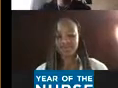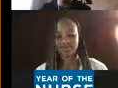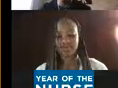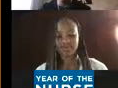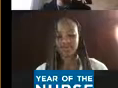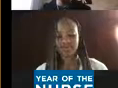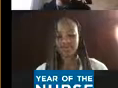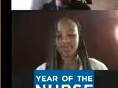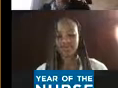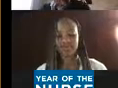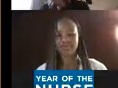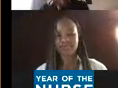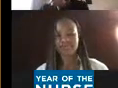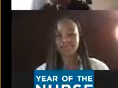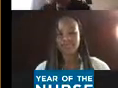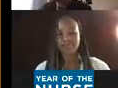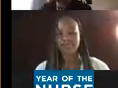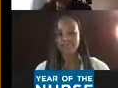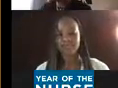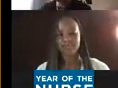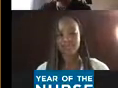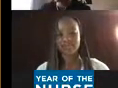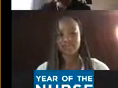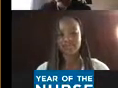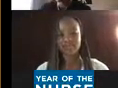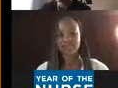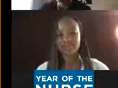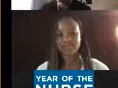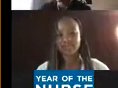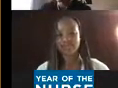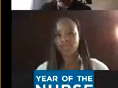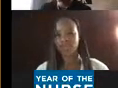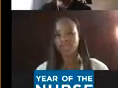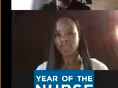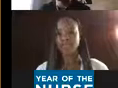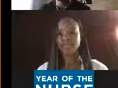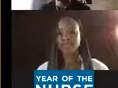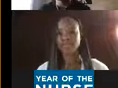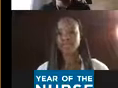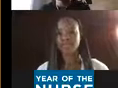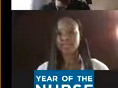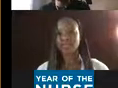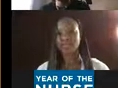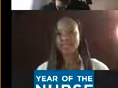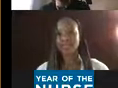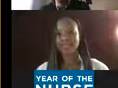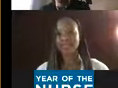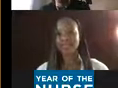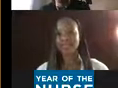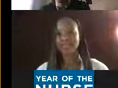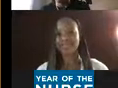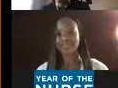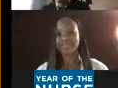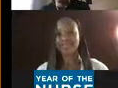right after Dr. Martin Luther King's death and the convergence of the Black Panther Party. It is the Black Panther Party that pushed